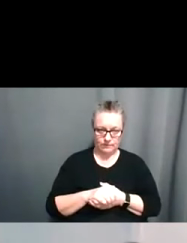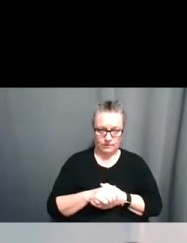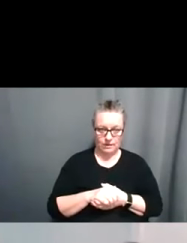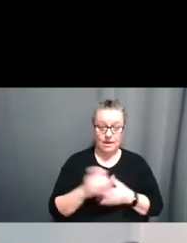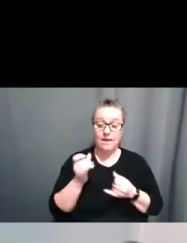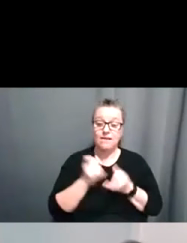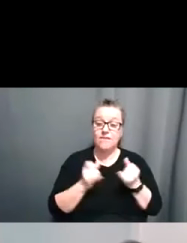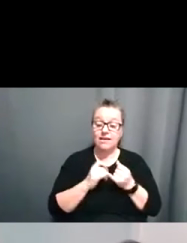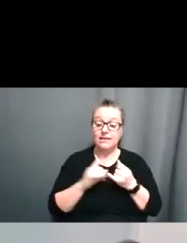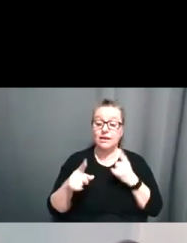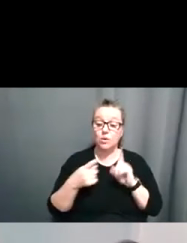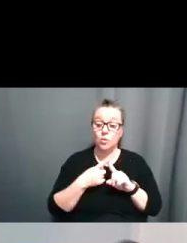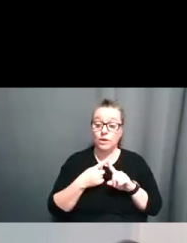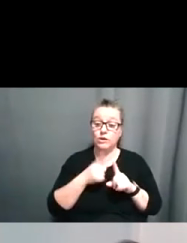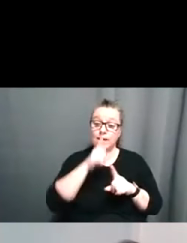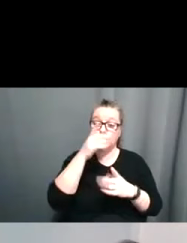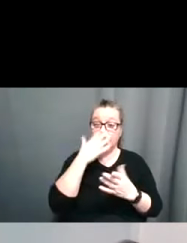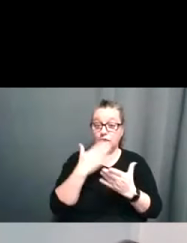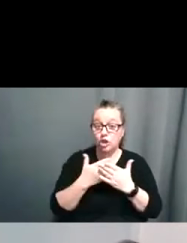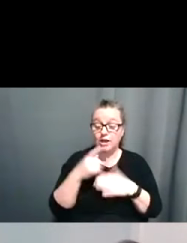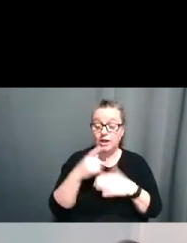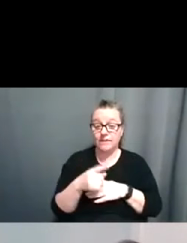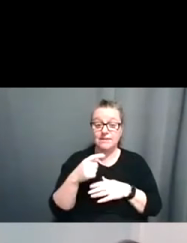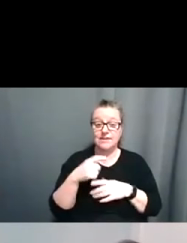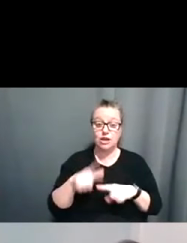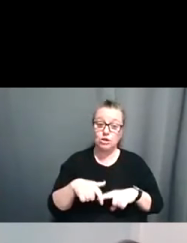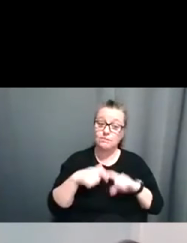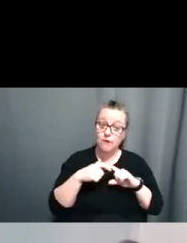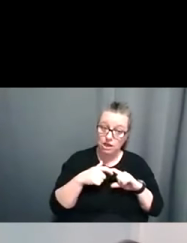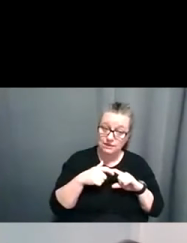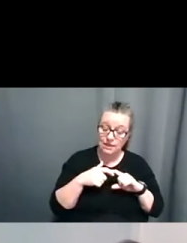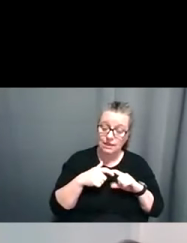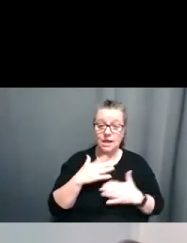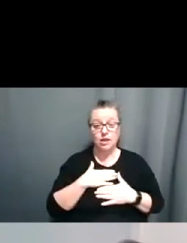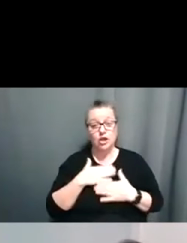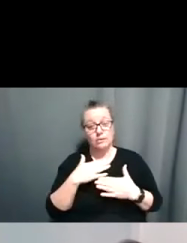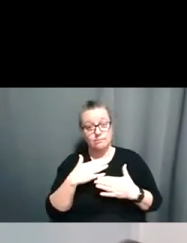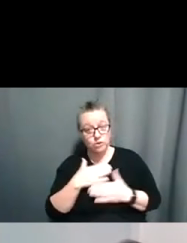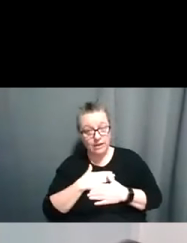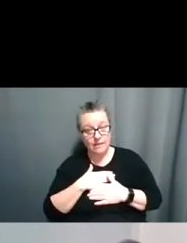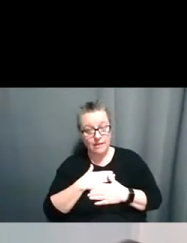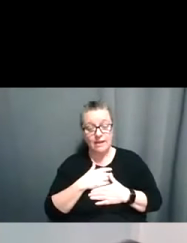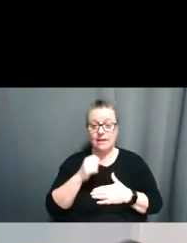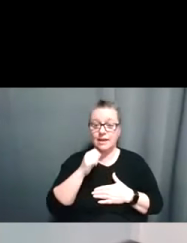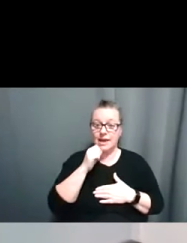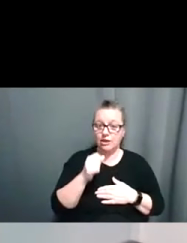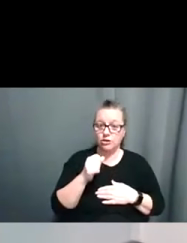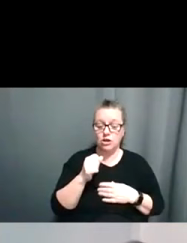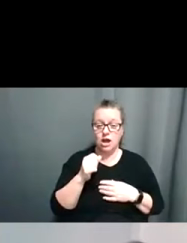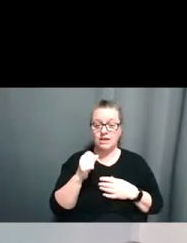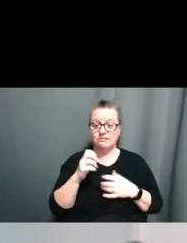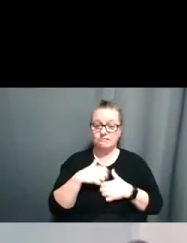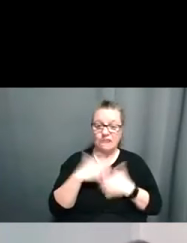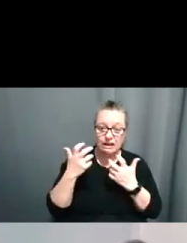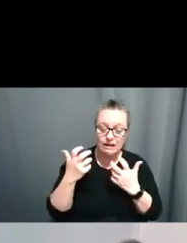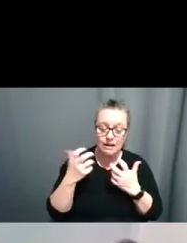Finally, once you get really good at this, right? And you're pausing and you're breathing and you're not biting off your feedback giver's head, right?